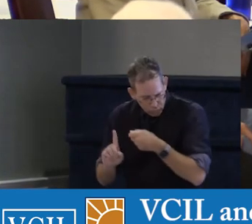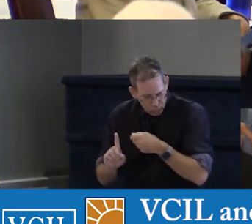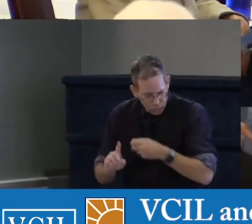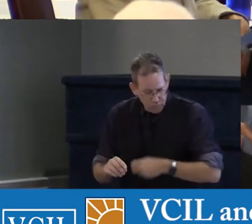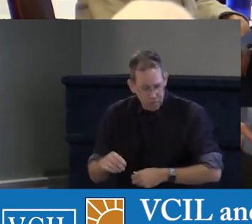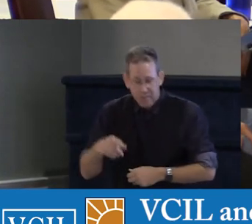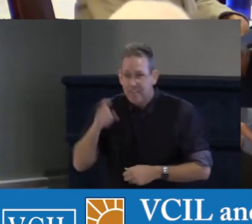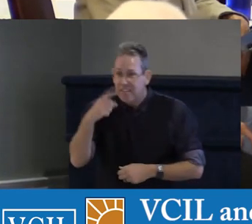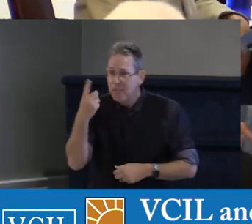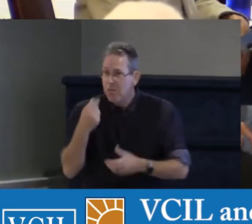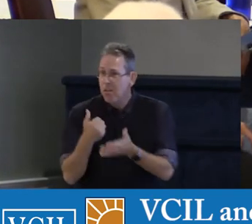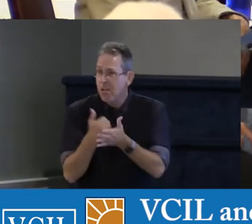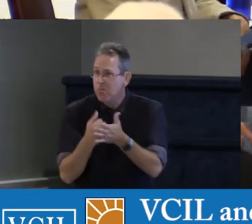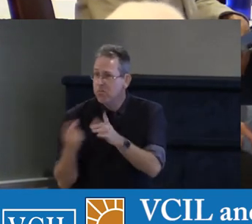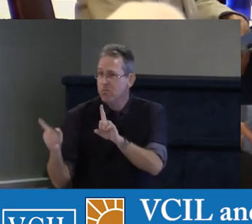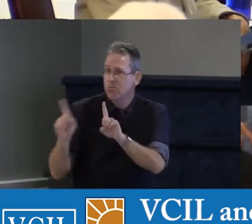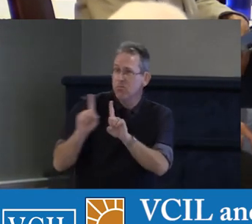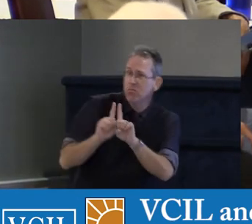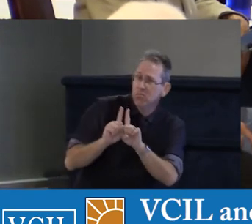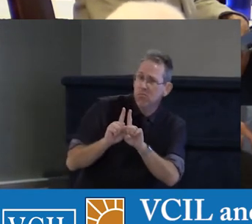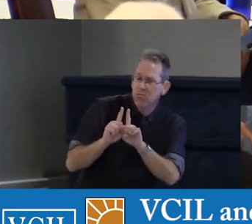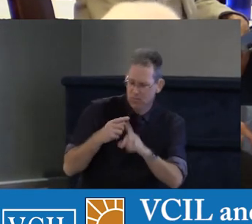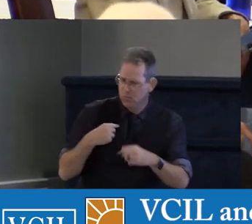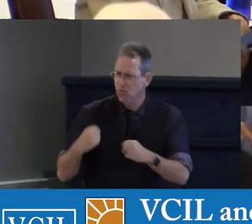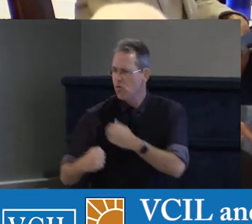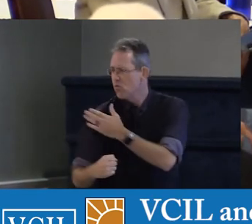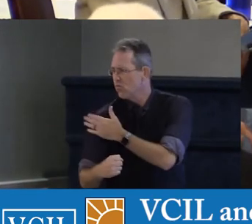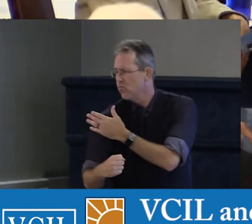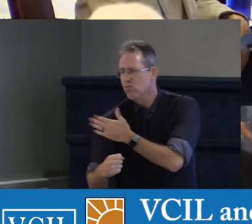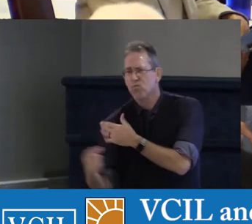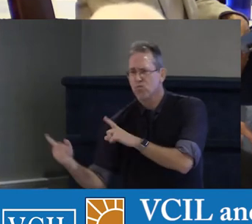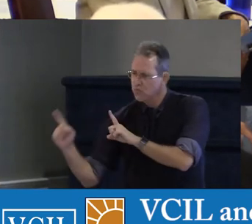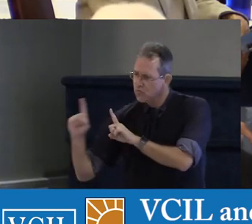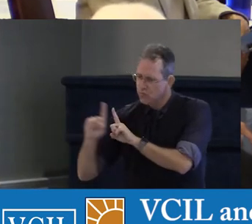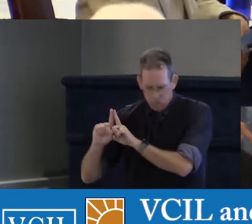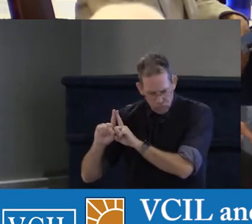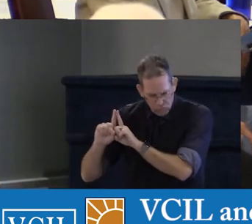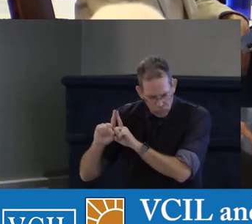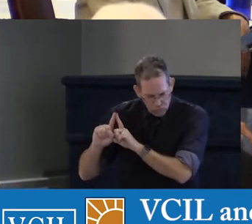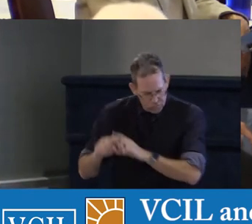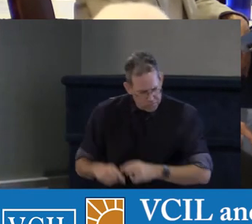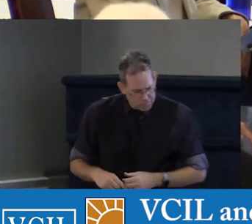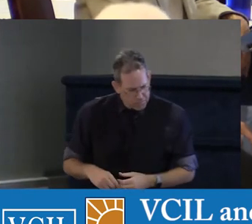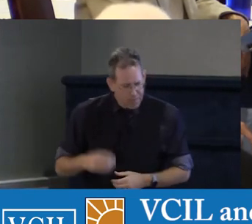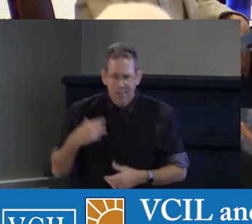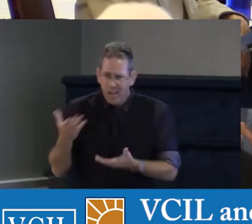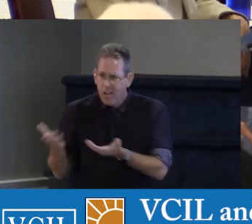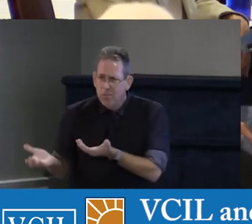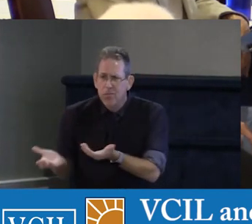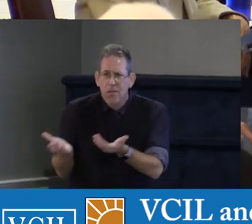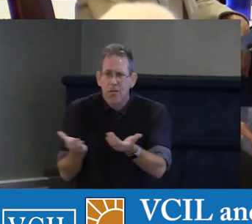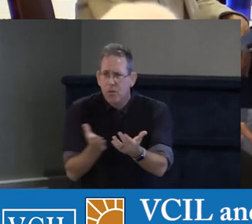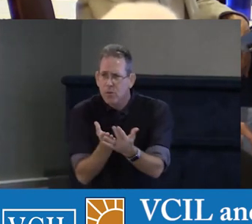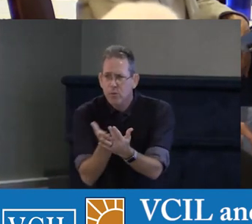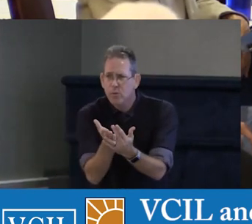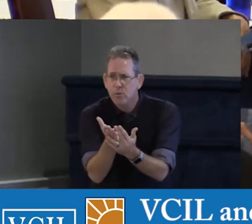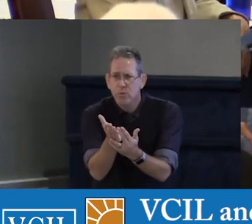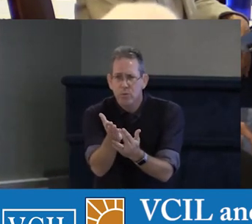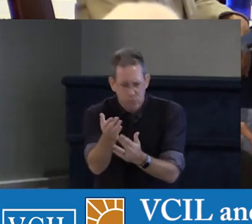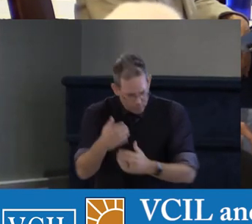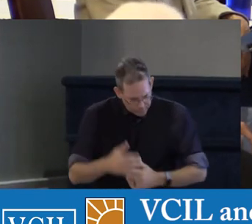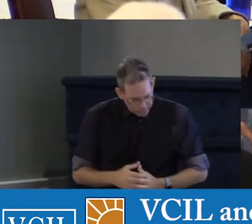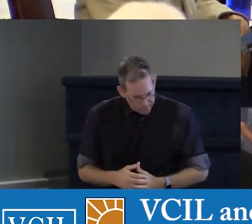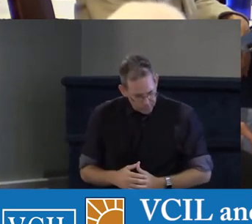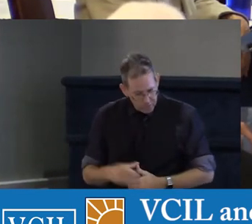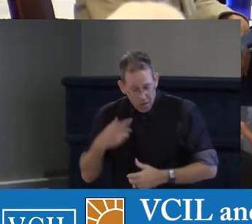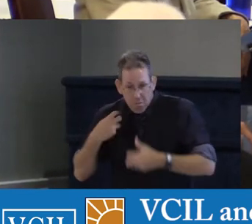on, baby, I can be strong. I will carry you through. If you got a problem, I'll